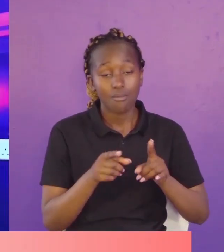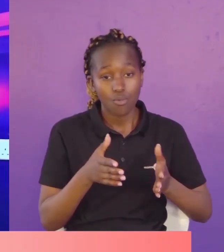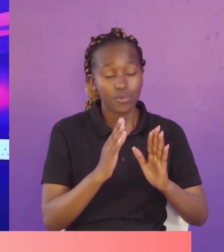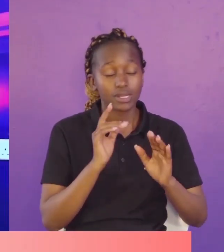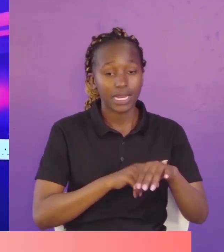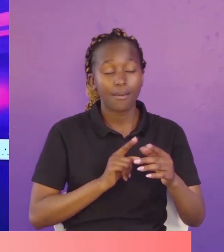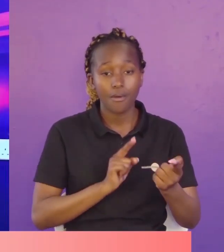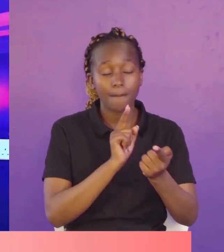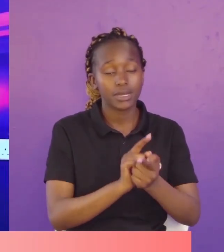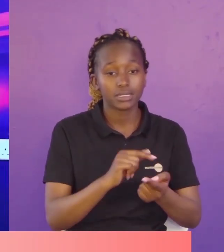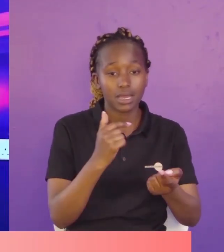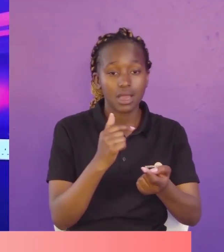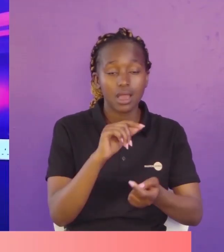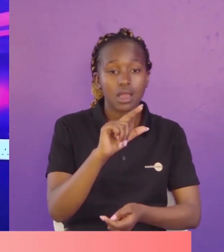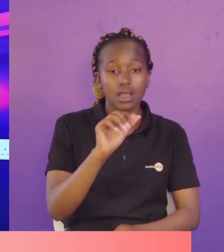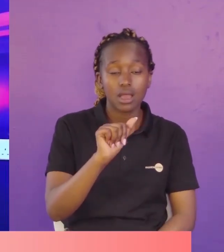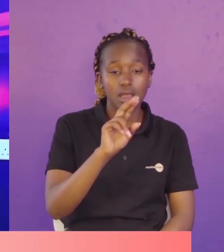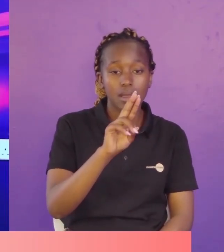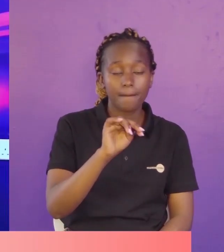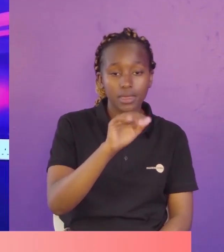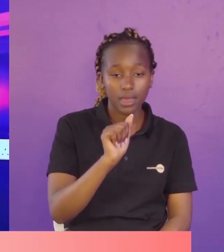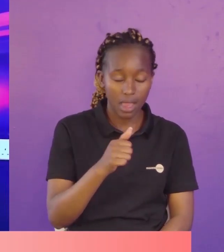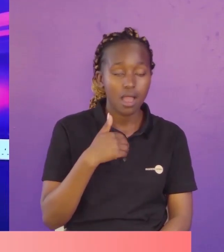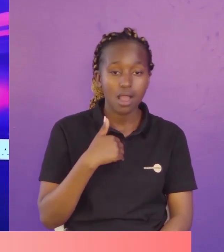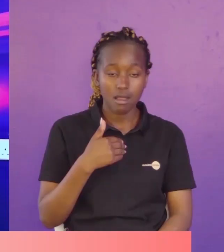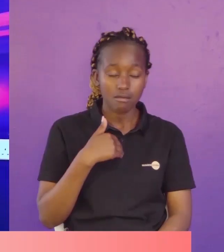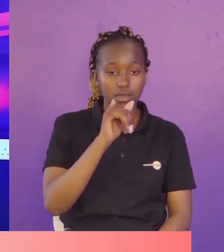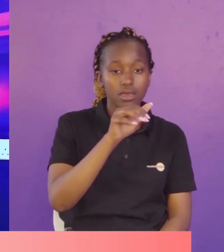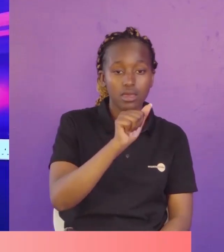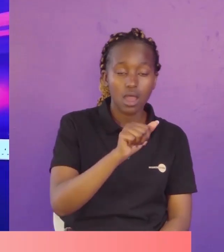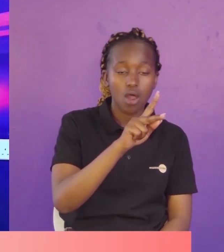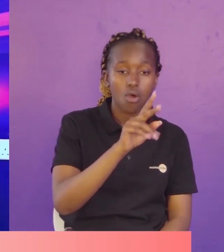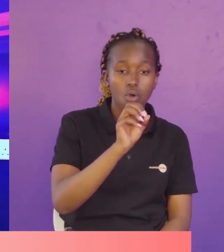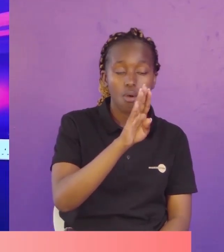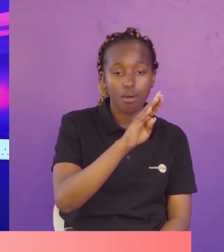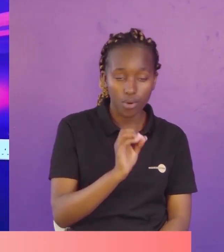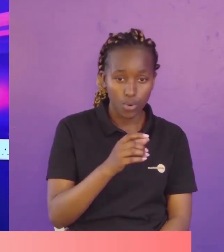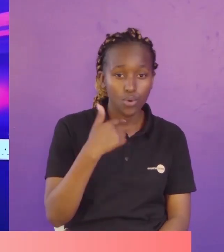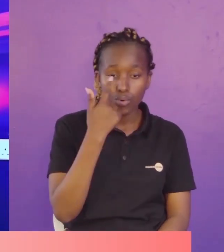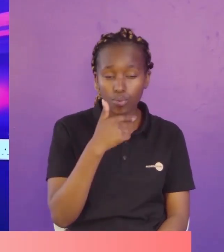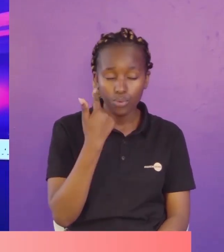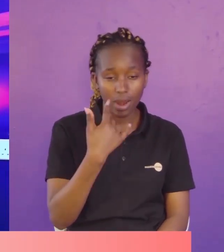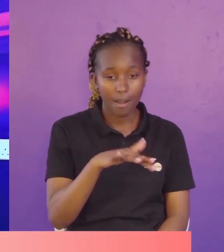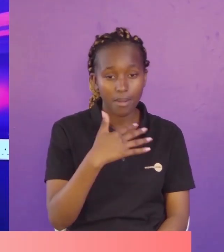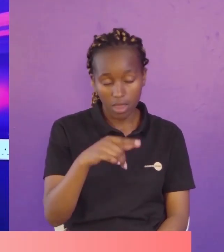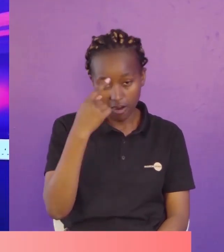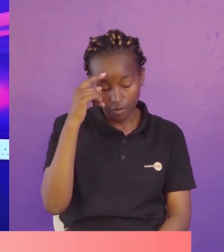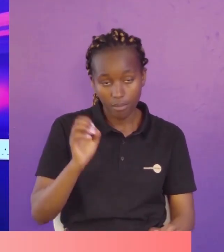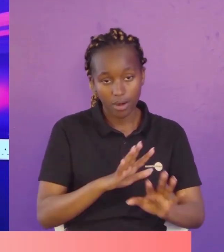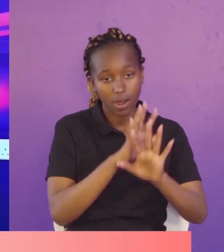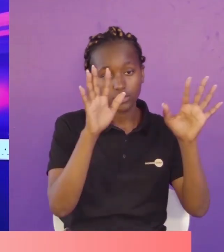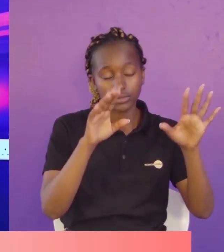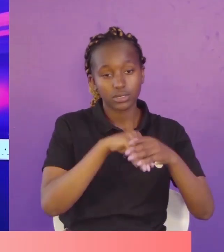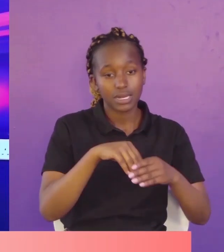Gambia, there's a Brighton player called Yakubu Minte. Yakub Minte. Yeah. Minte plays for Brighton in England.